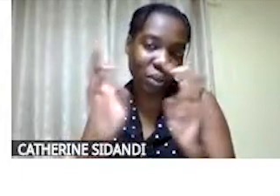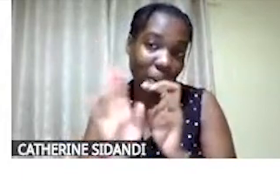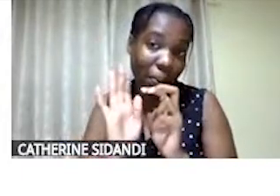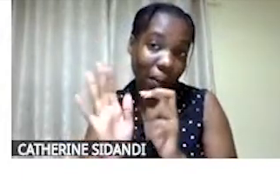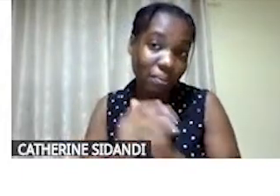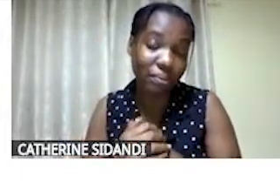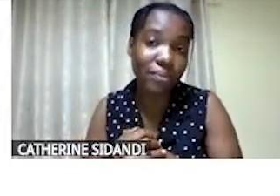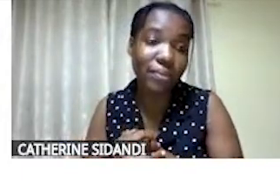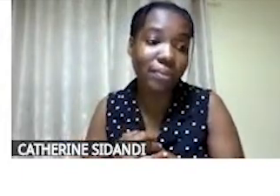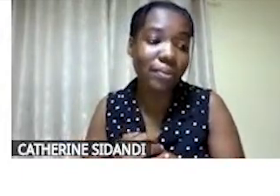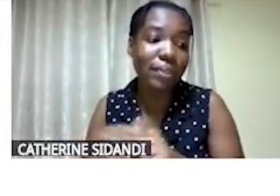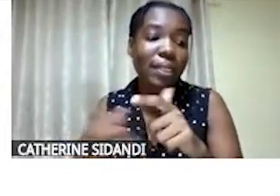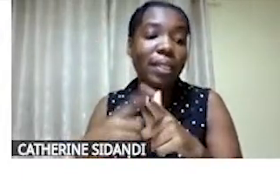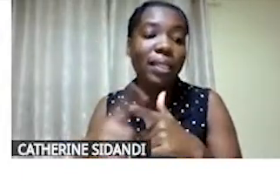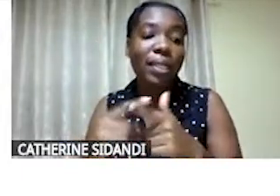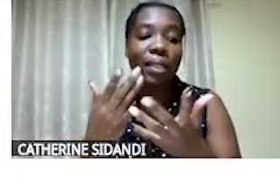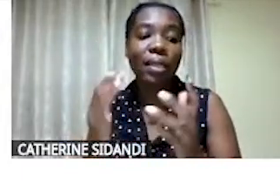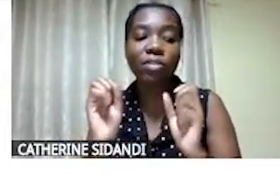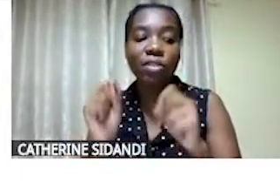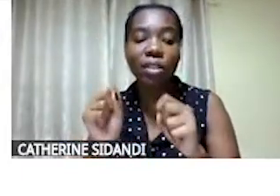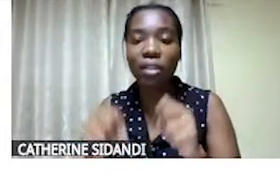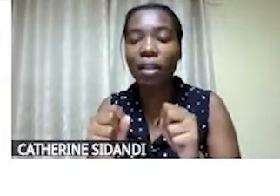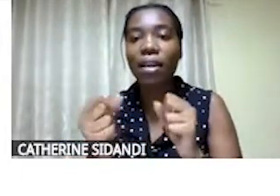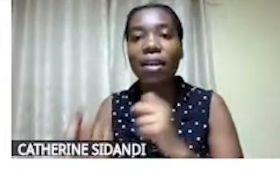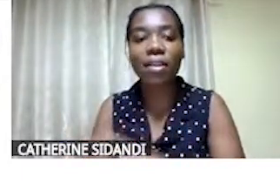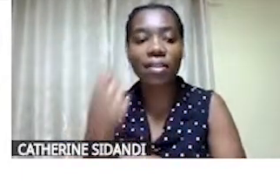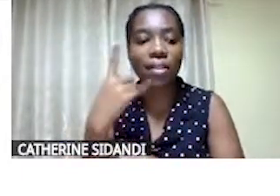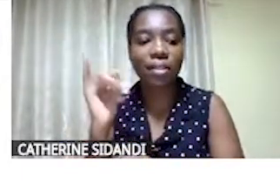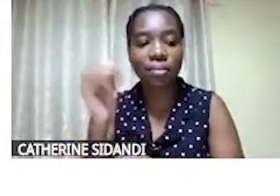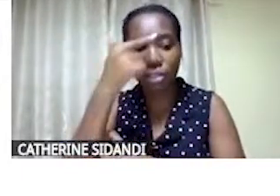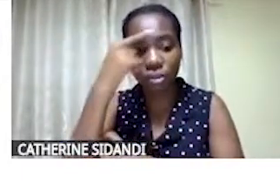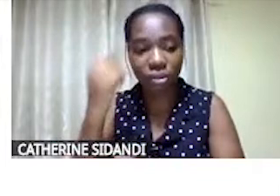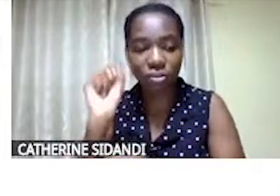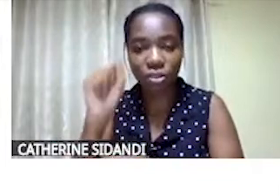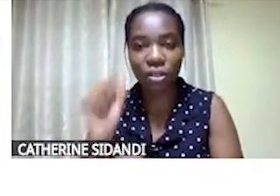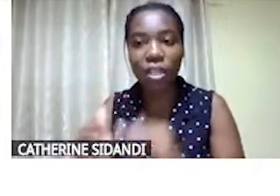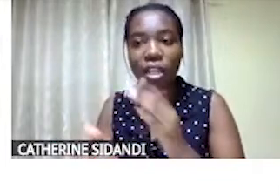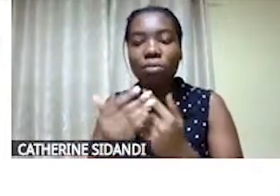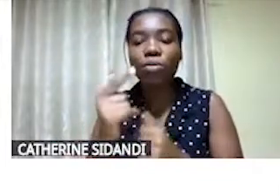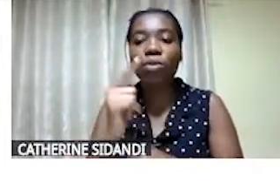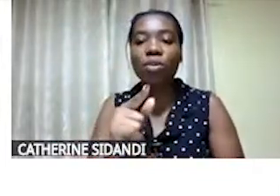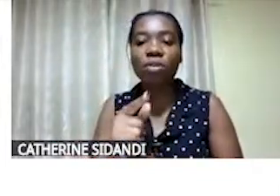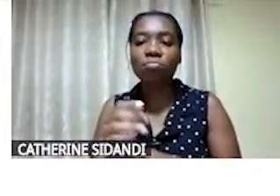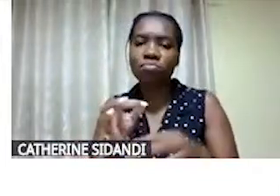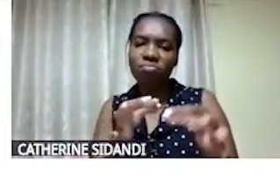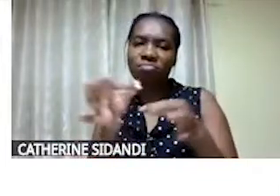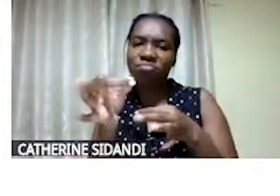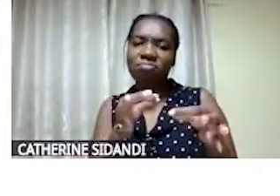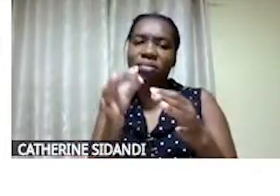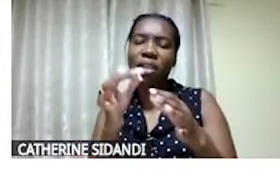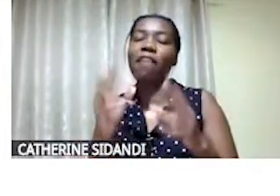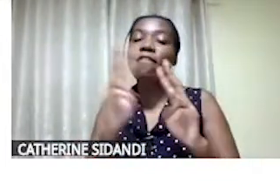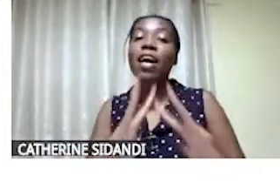with understanding constraints is, this is what will help you define the value you're offering your client.